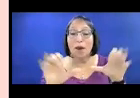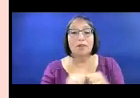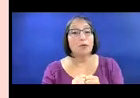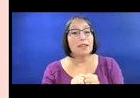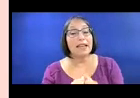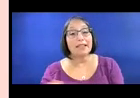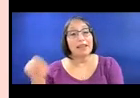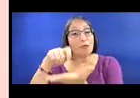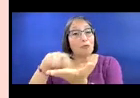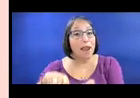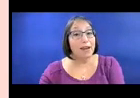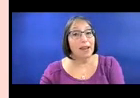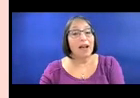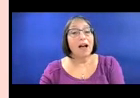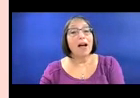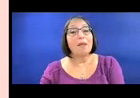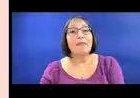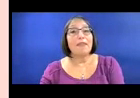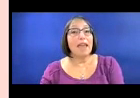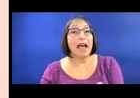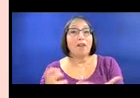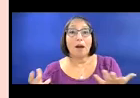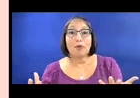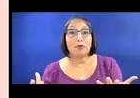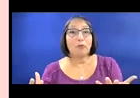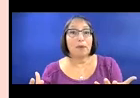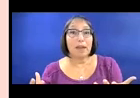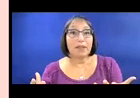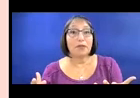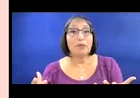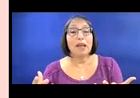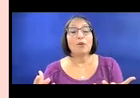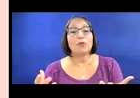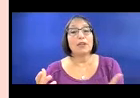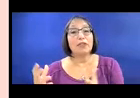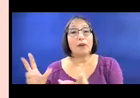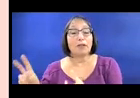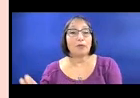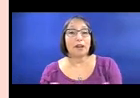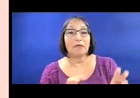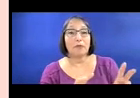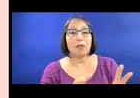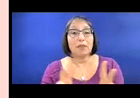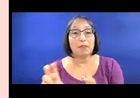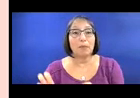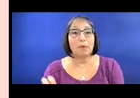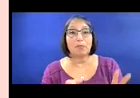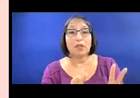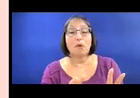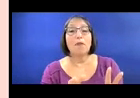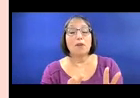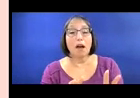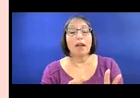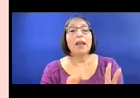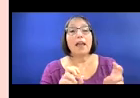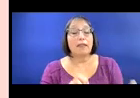choice. During the test, they can write, and then they have up to 40 minutes to be able to take their answers and to be able to put them